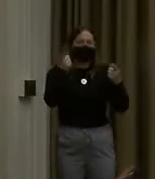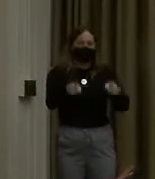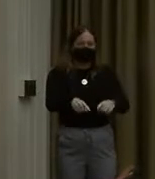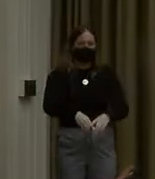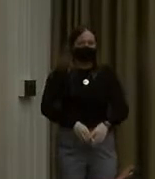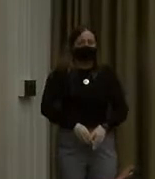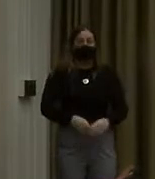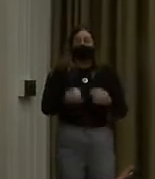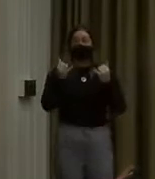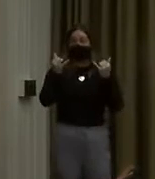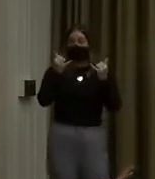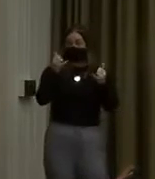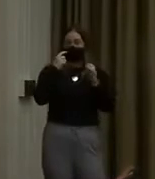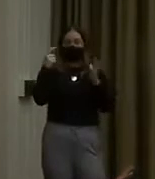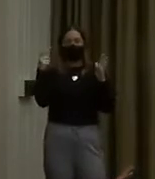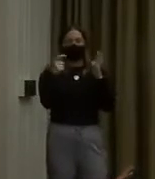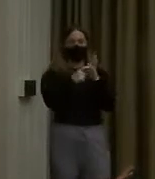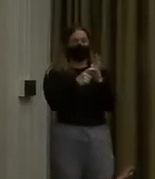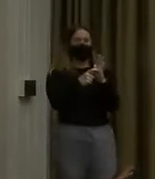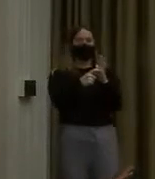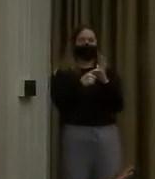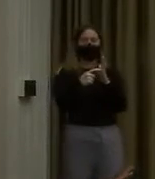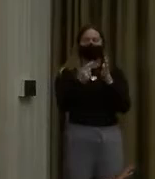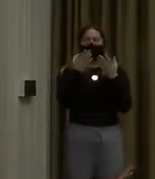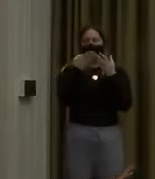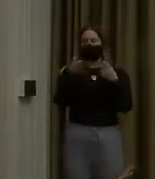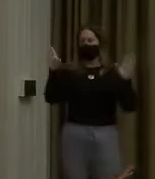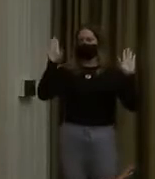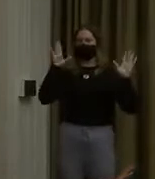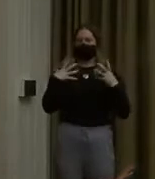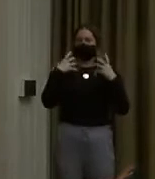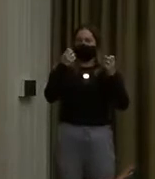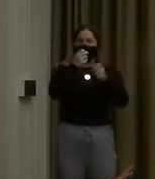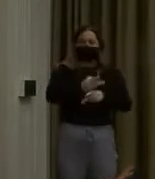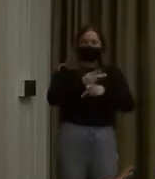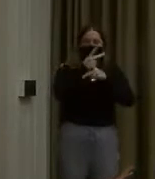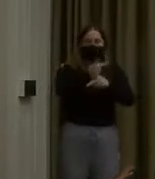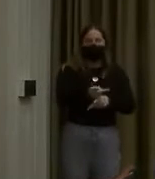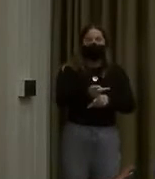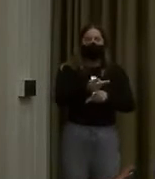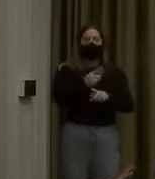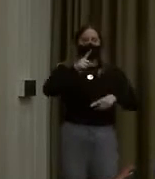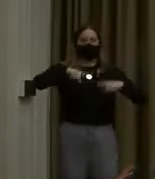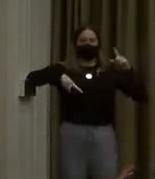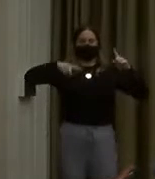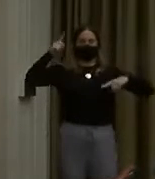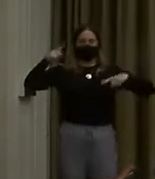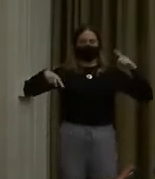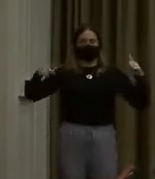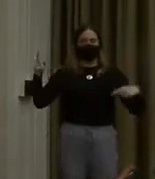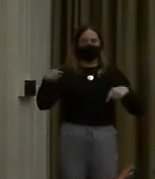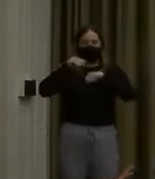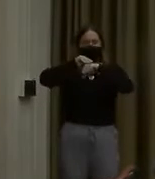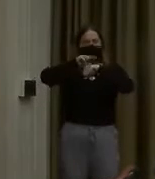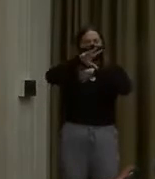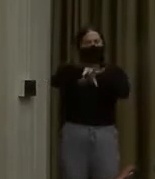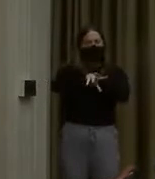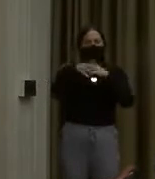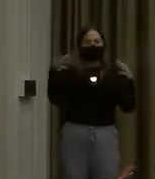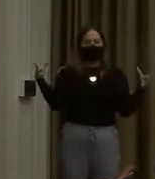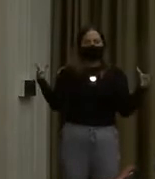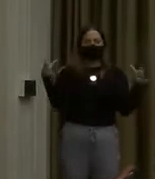Well, today we recognize in public health and in healthcare that there are a variety of forces that